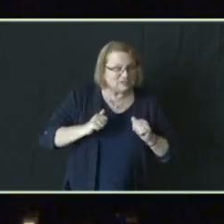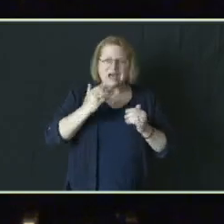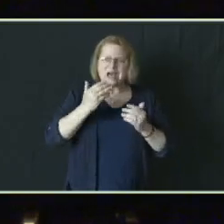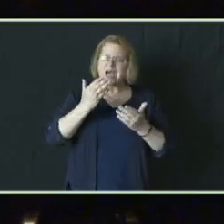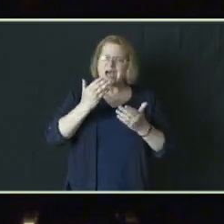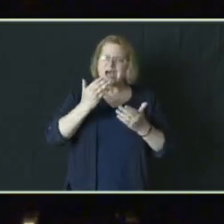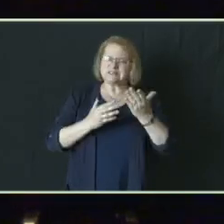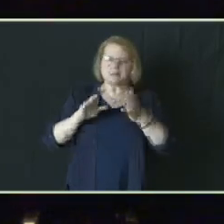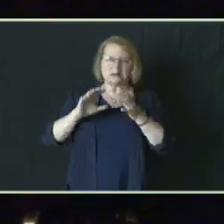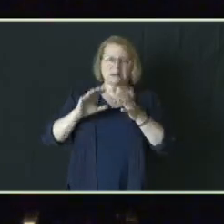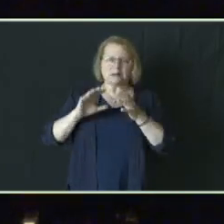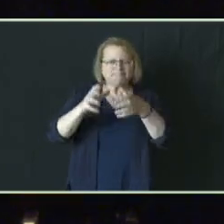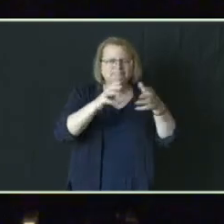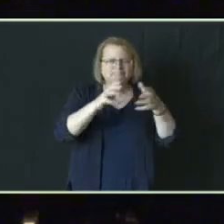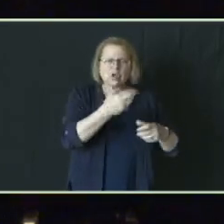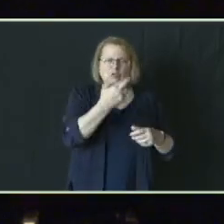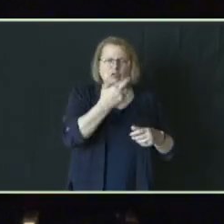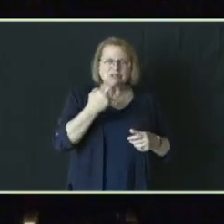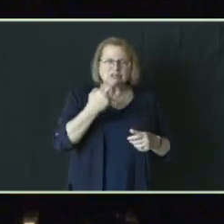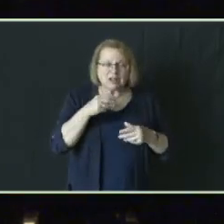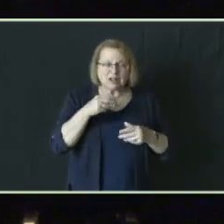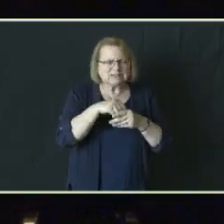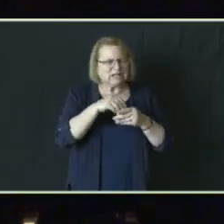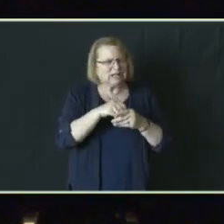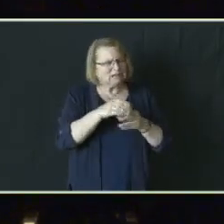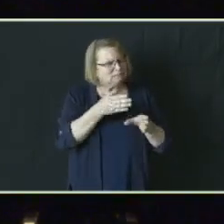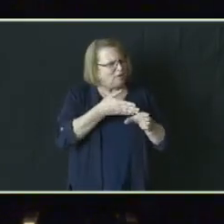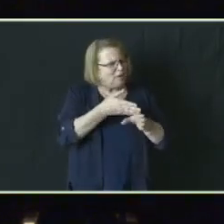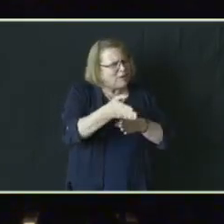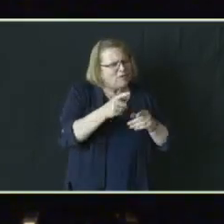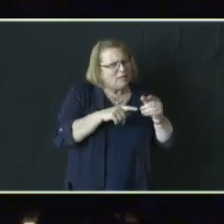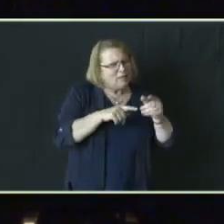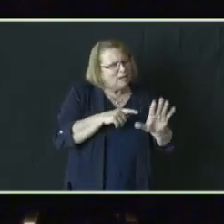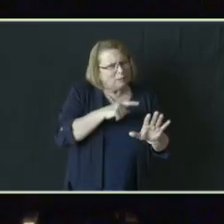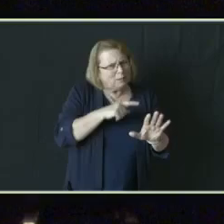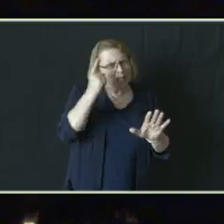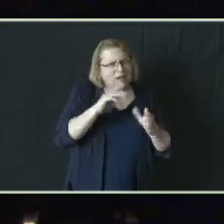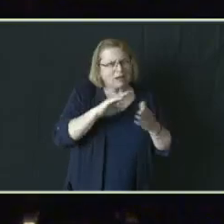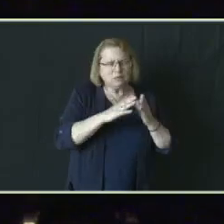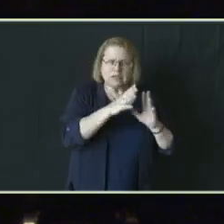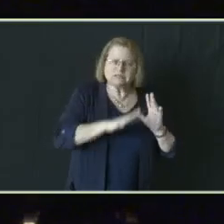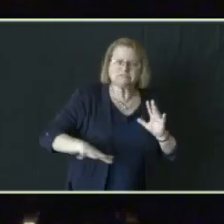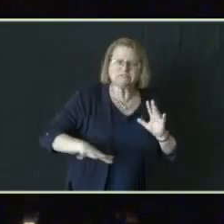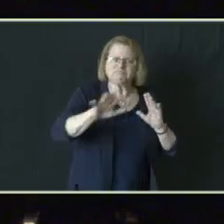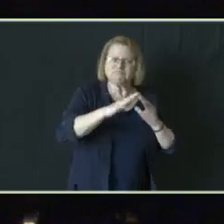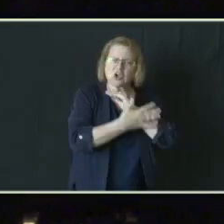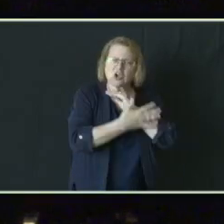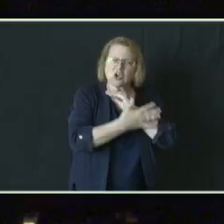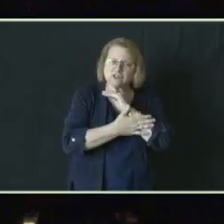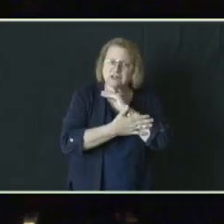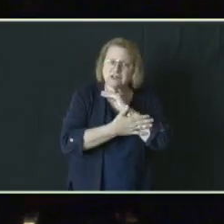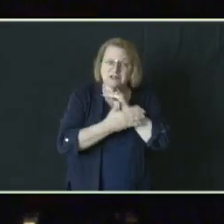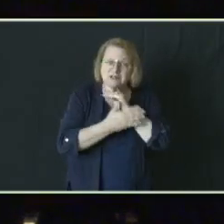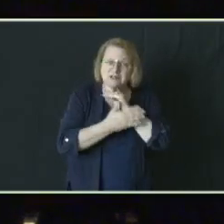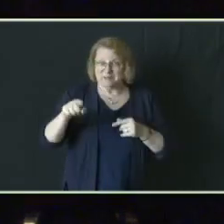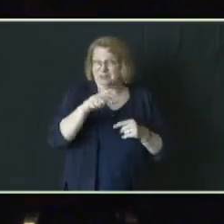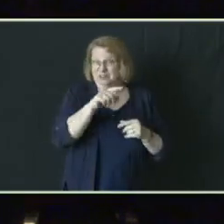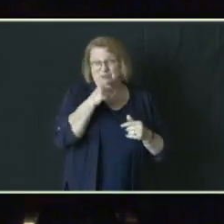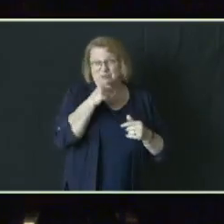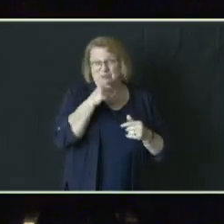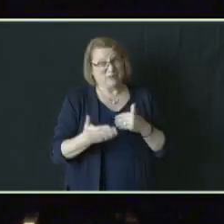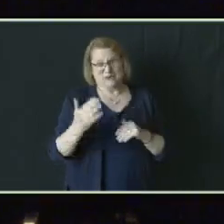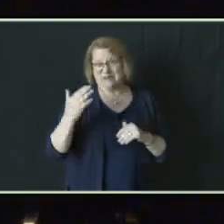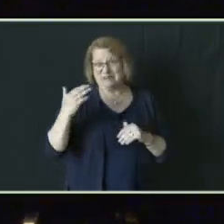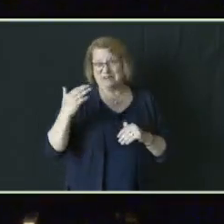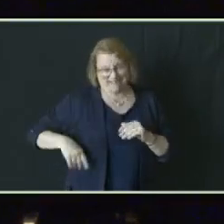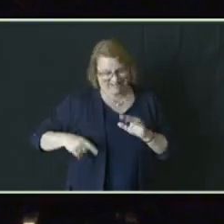restaurants in predominantly black communities across the country. Now, for context, since some of you weren't born yet, Magic